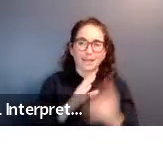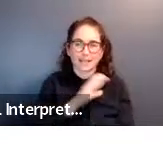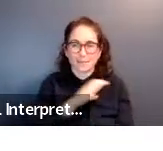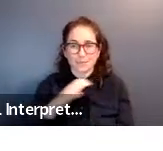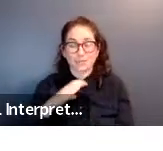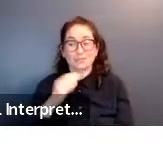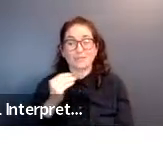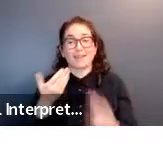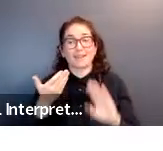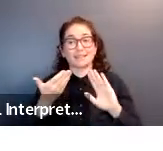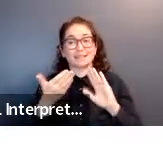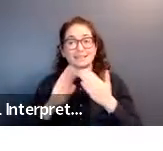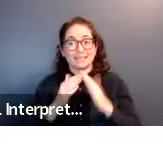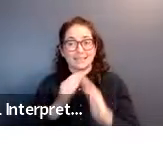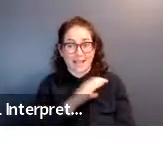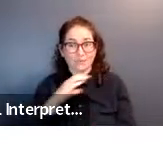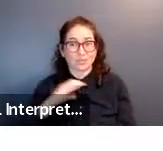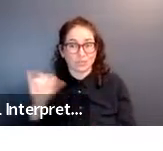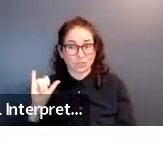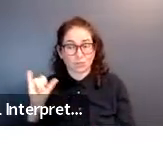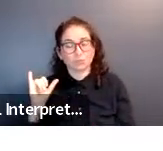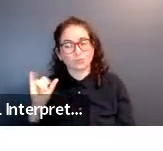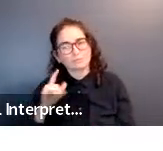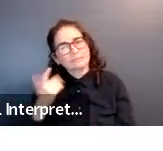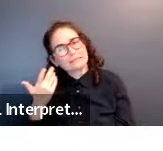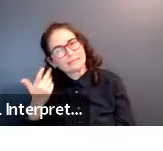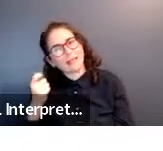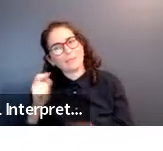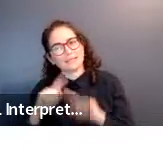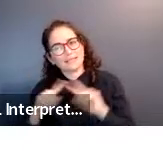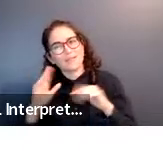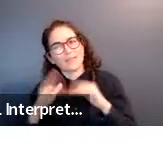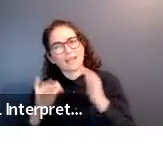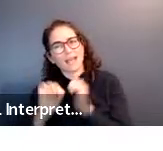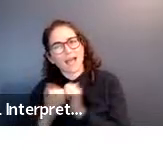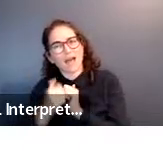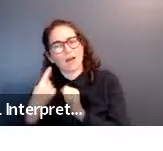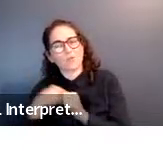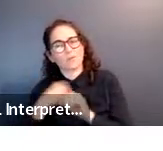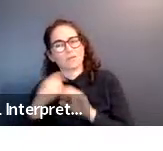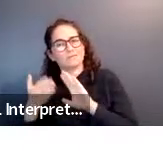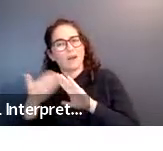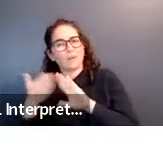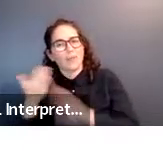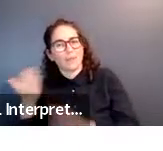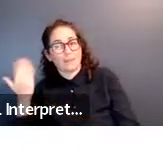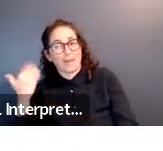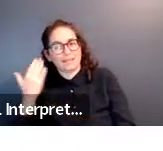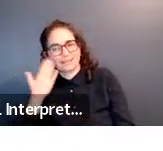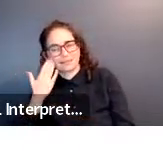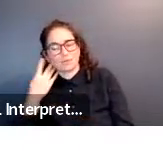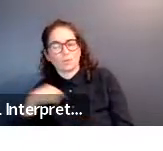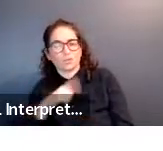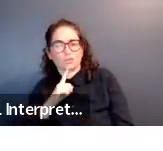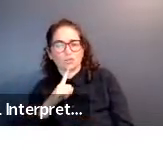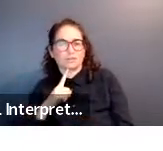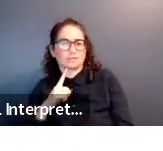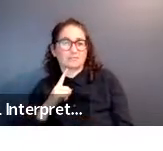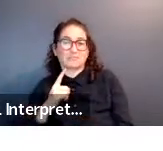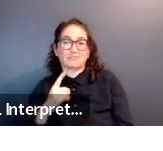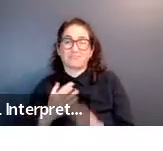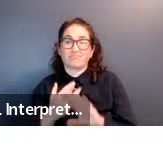well. So, this is a little different from how we, have operated sometimes in the past, where we're just coming out way in